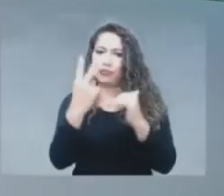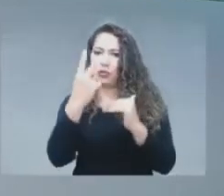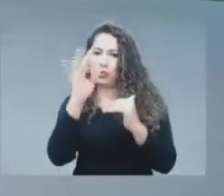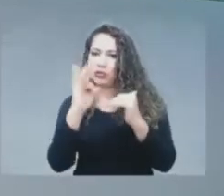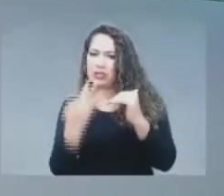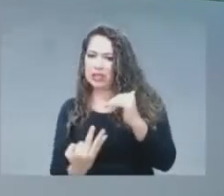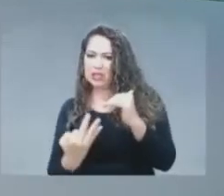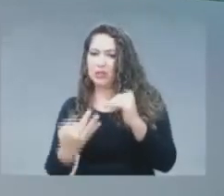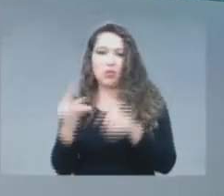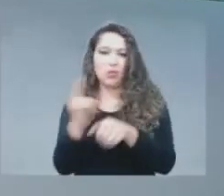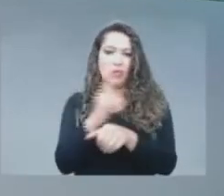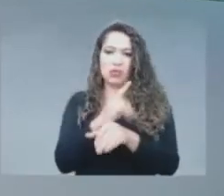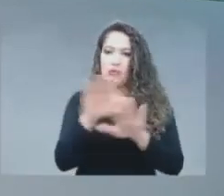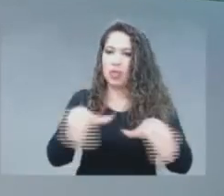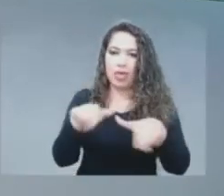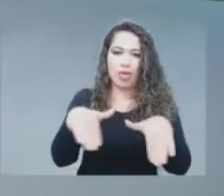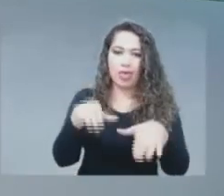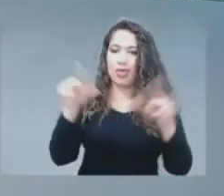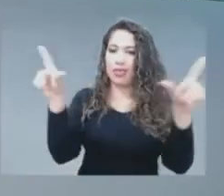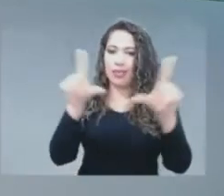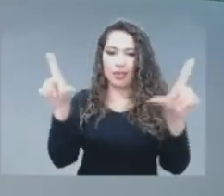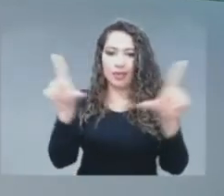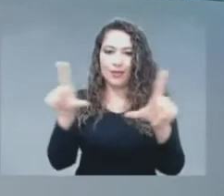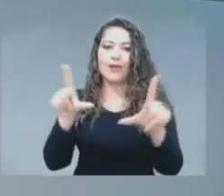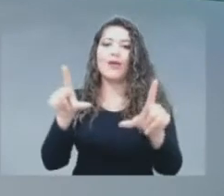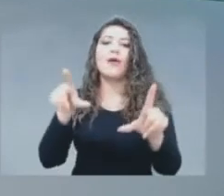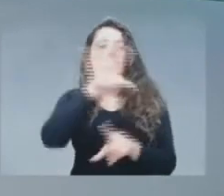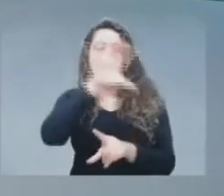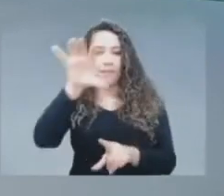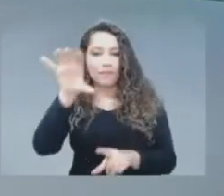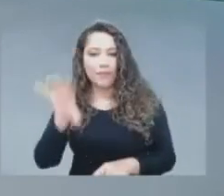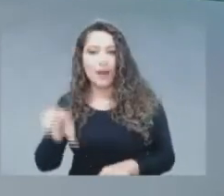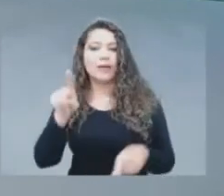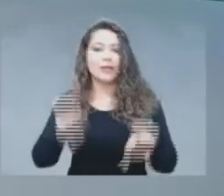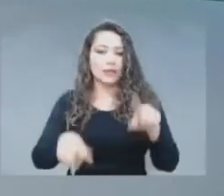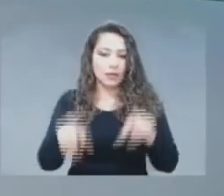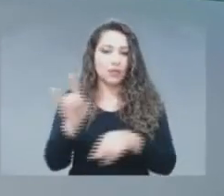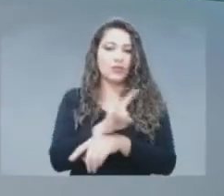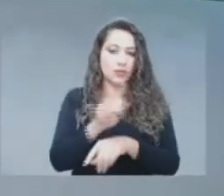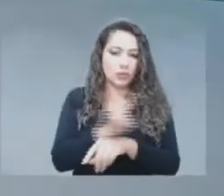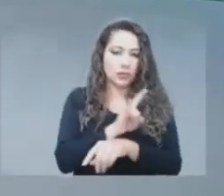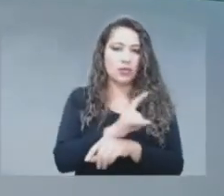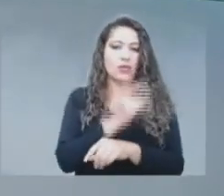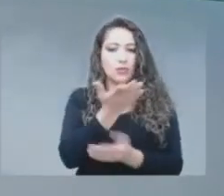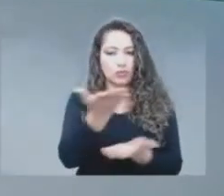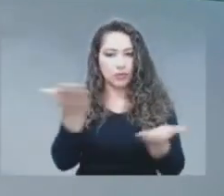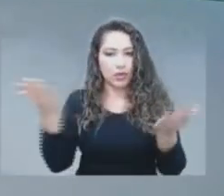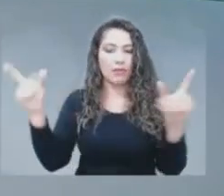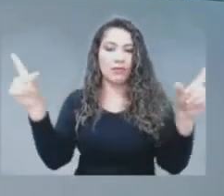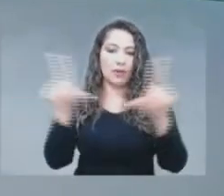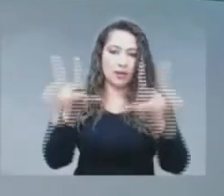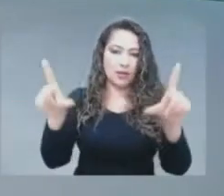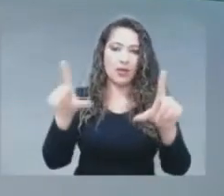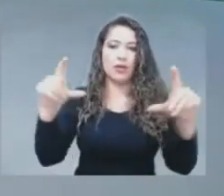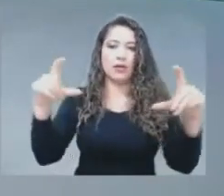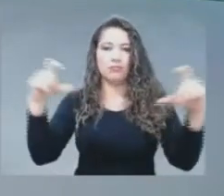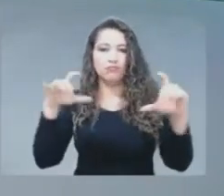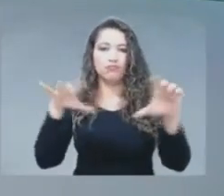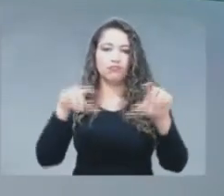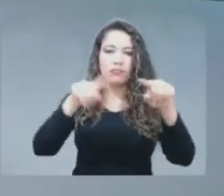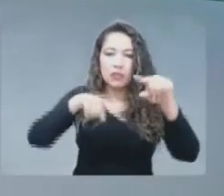of them without being used for TV. But today, in many countries, this the TV channels are being